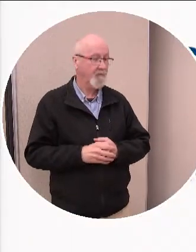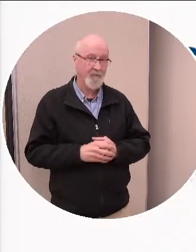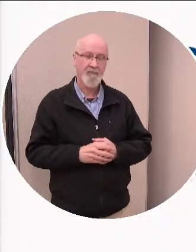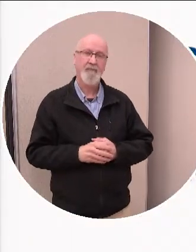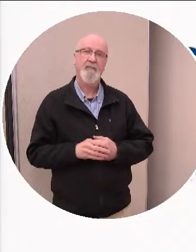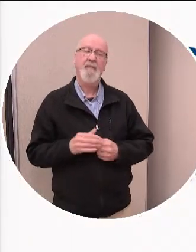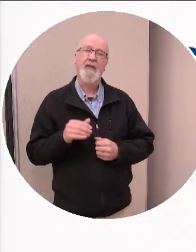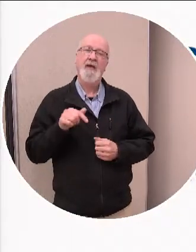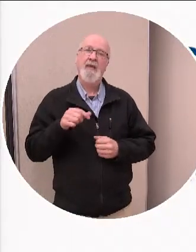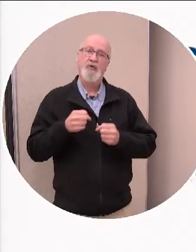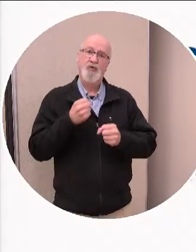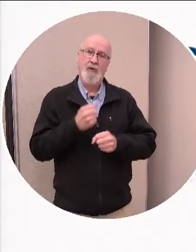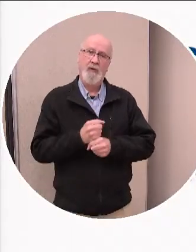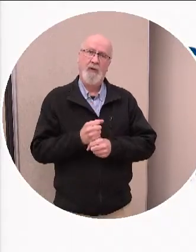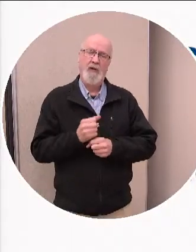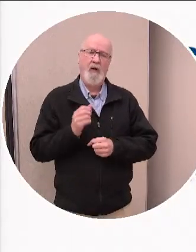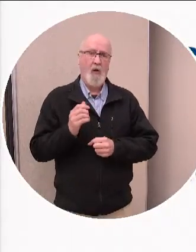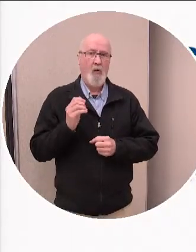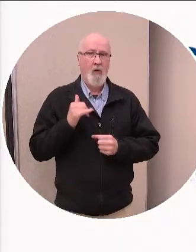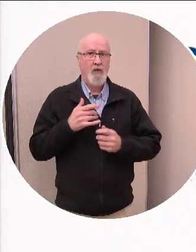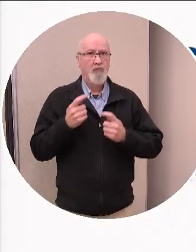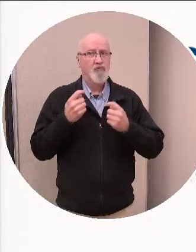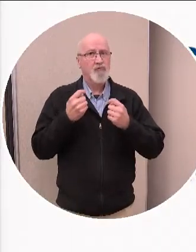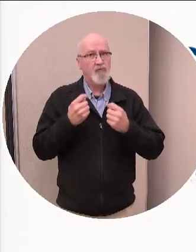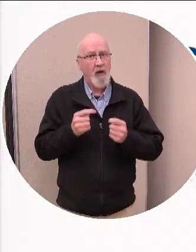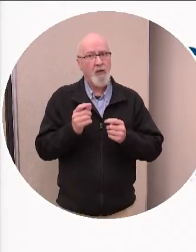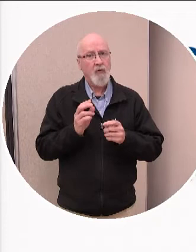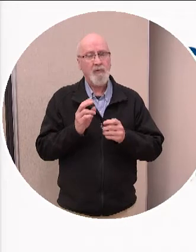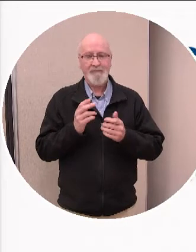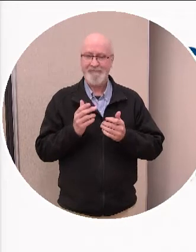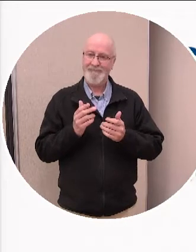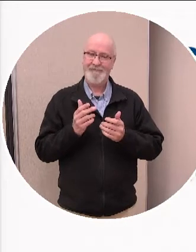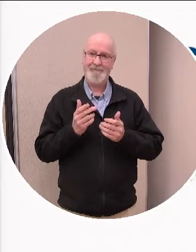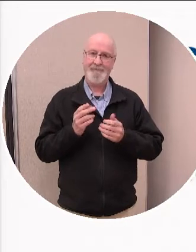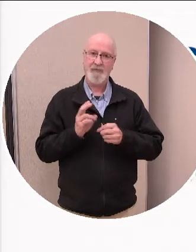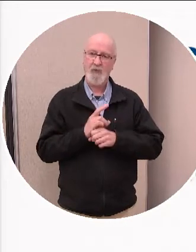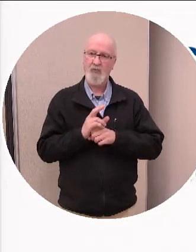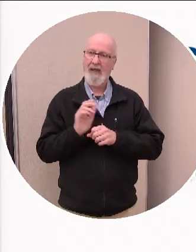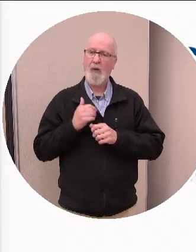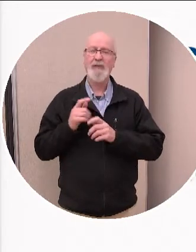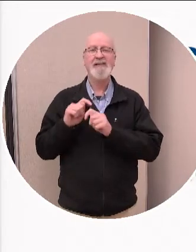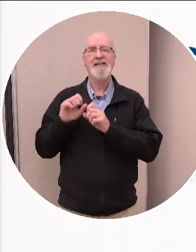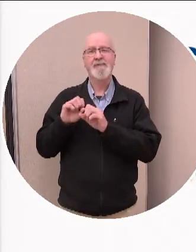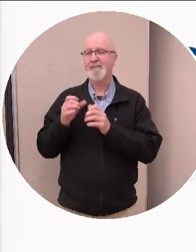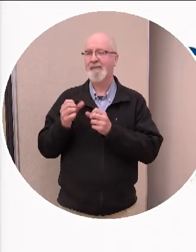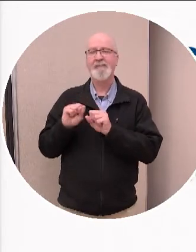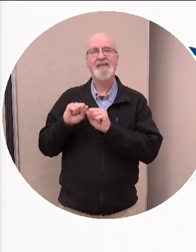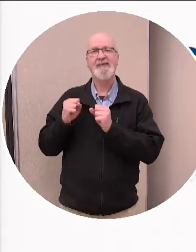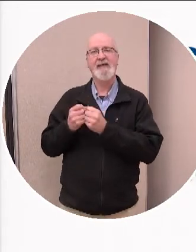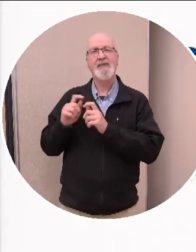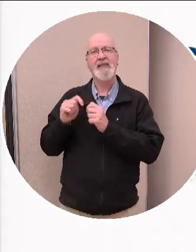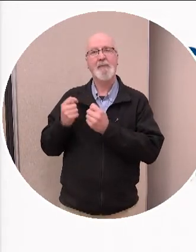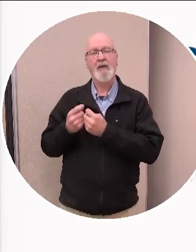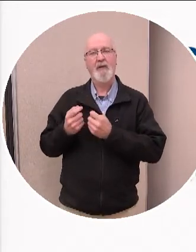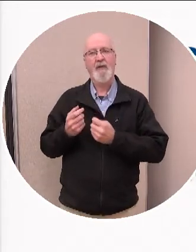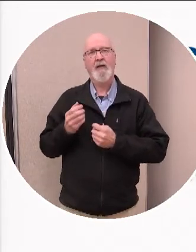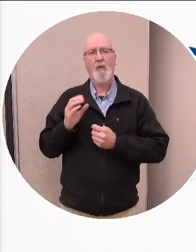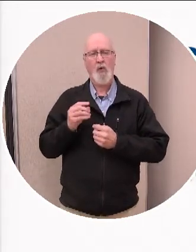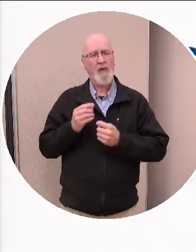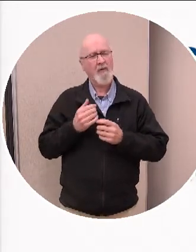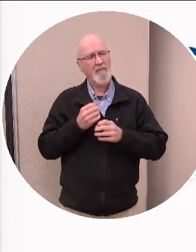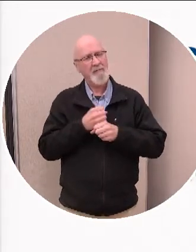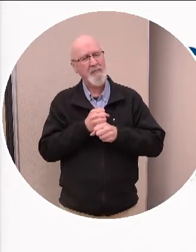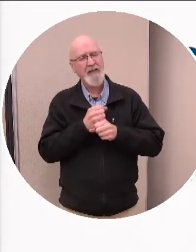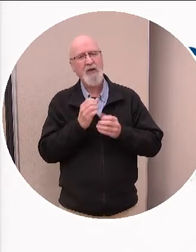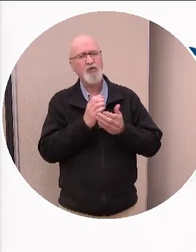This year, a significant effort from our Safe and Inclusive team was the designing